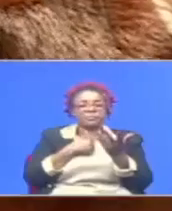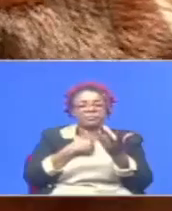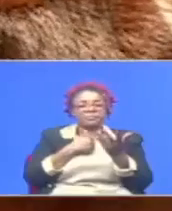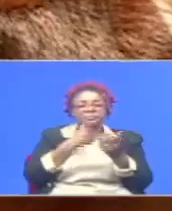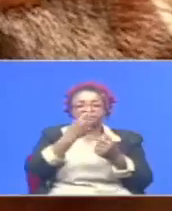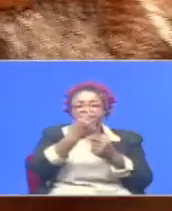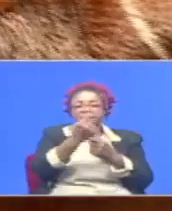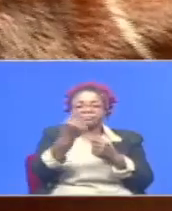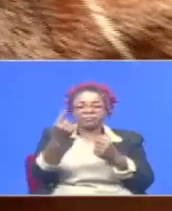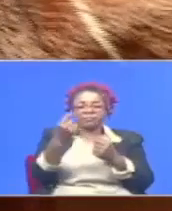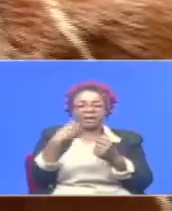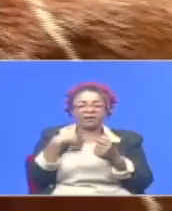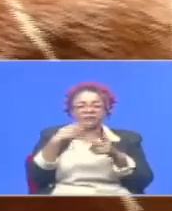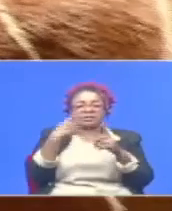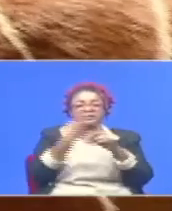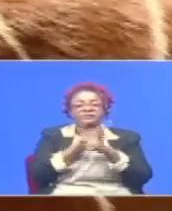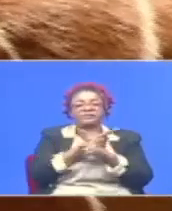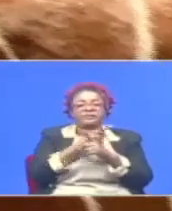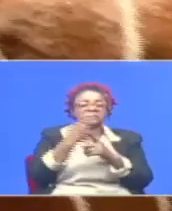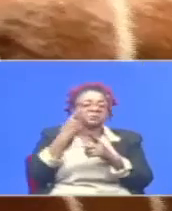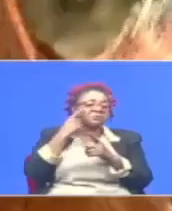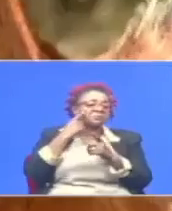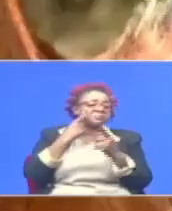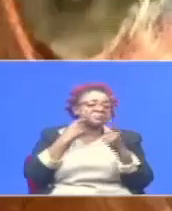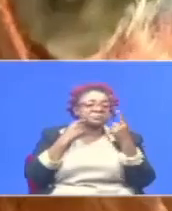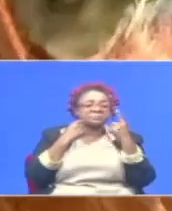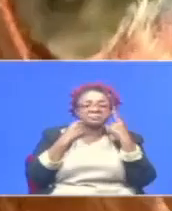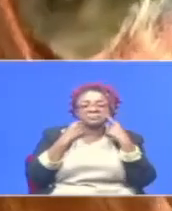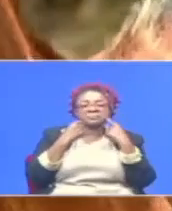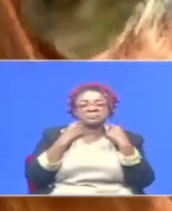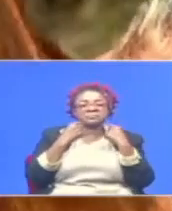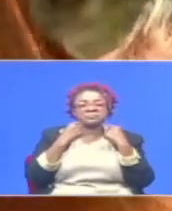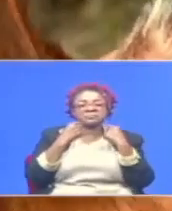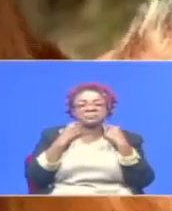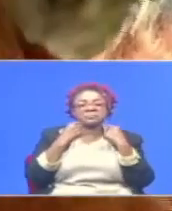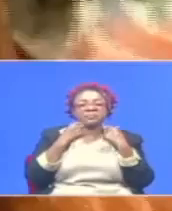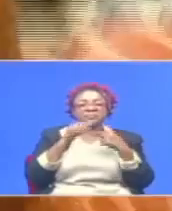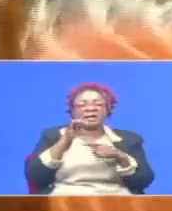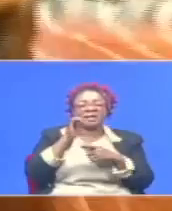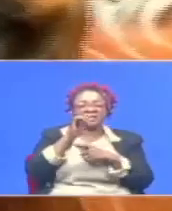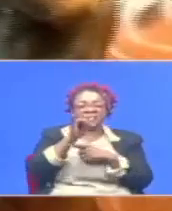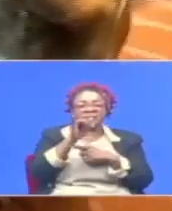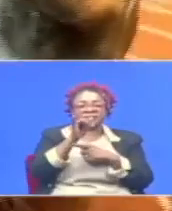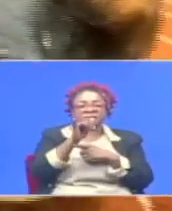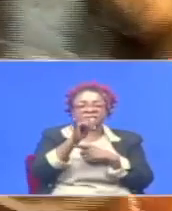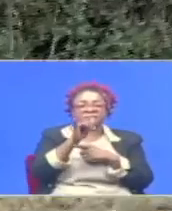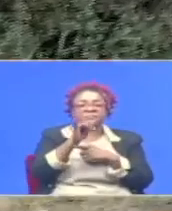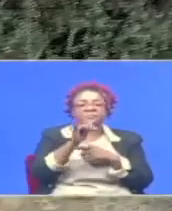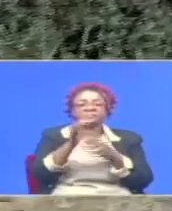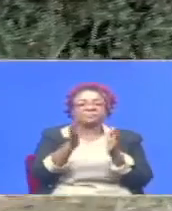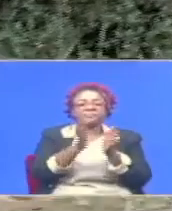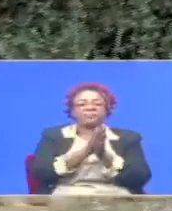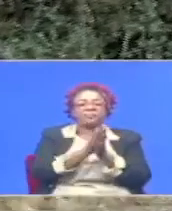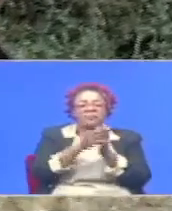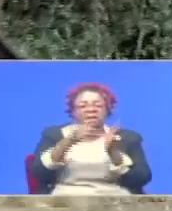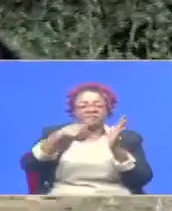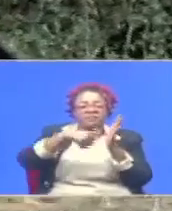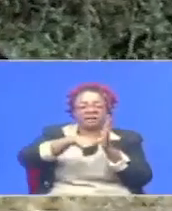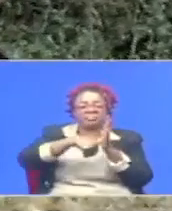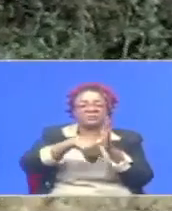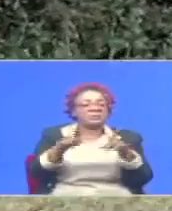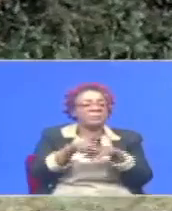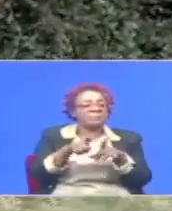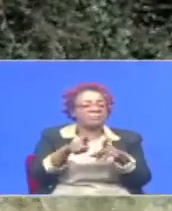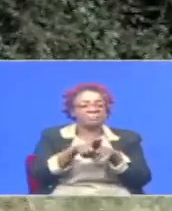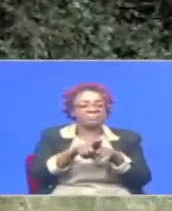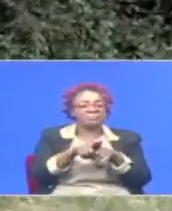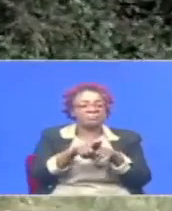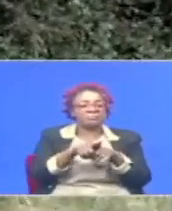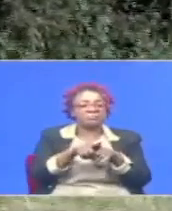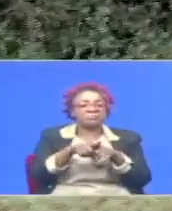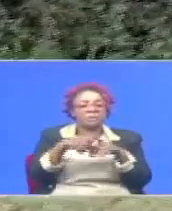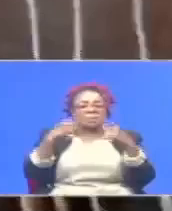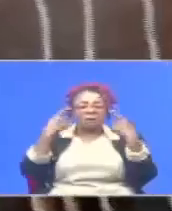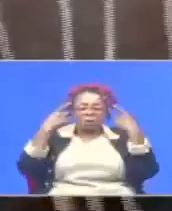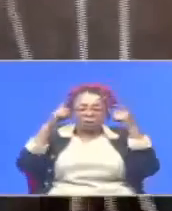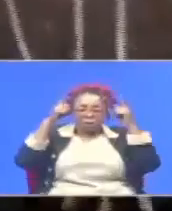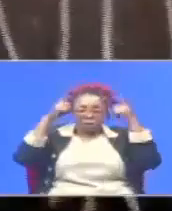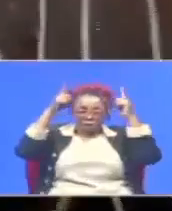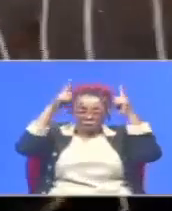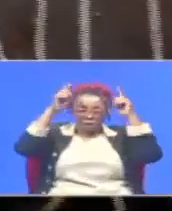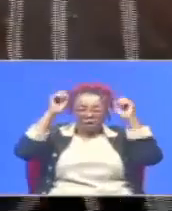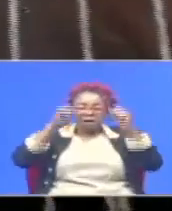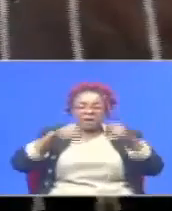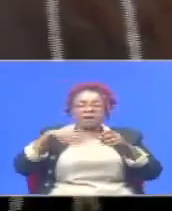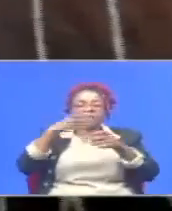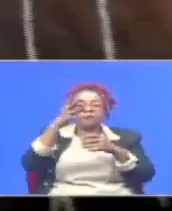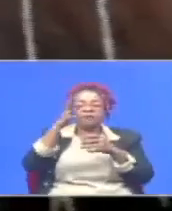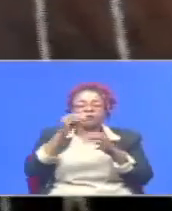has different markings on both sides of its cheeks. These are their fingerprint equivalents. The horns of an adult may grow to be 40